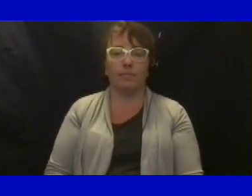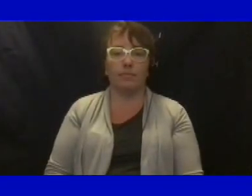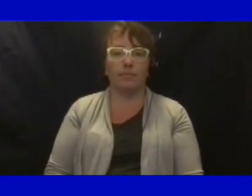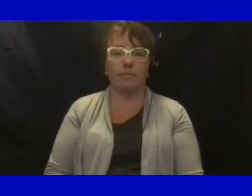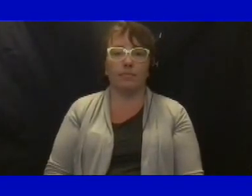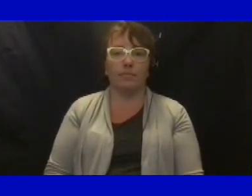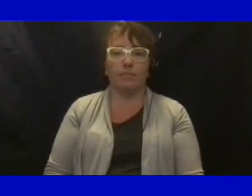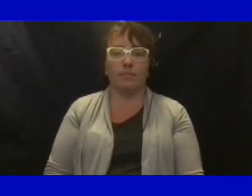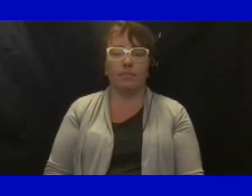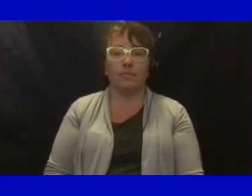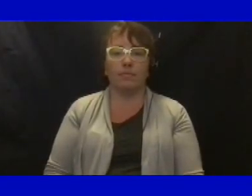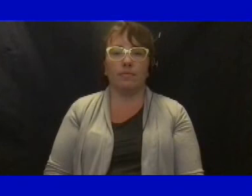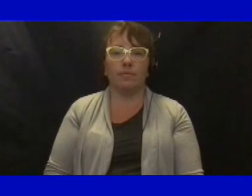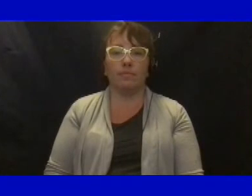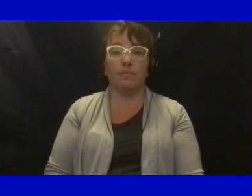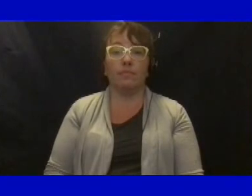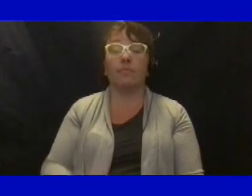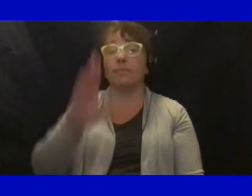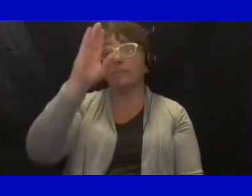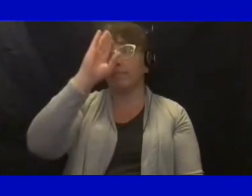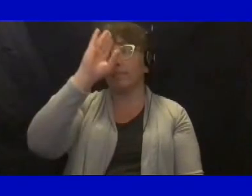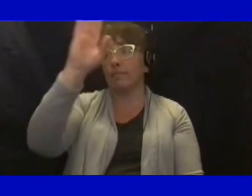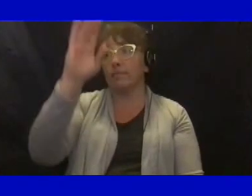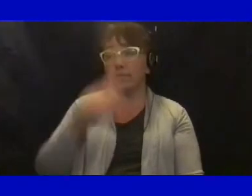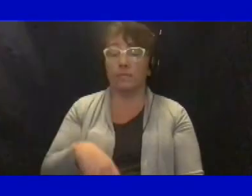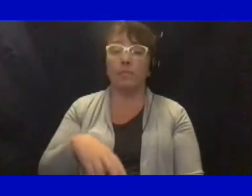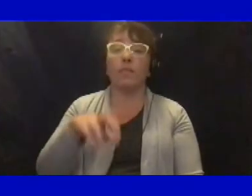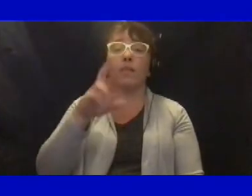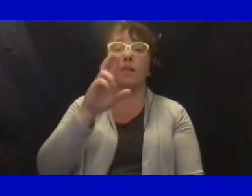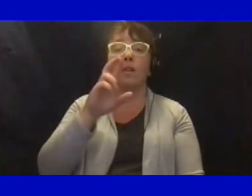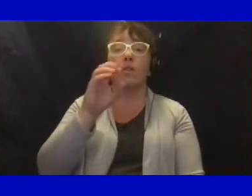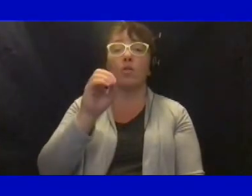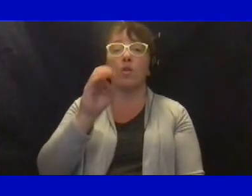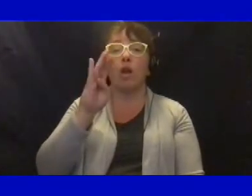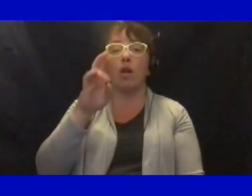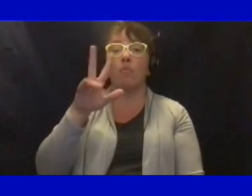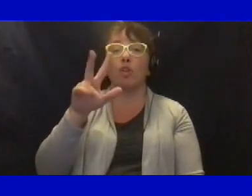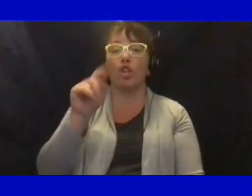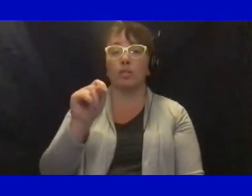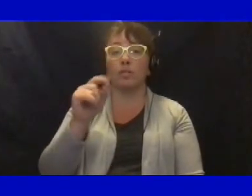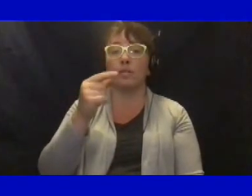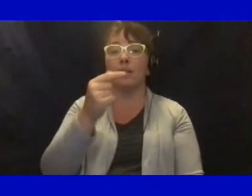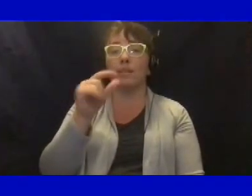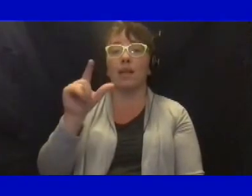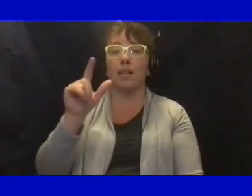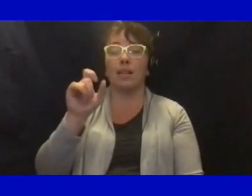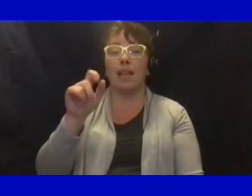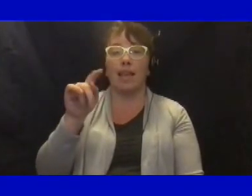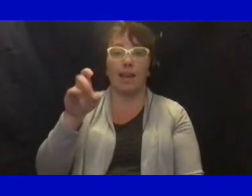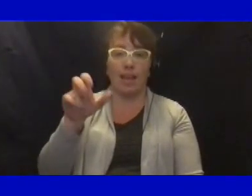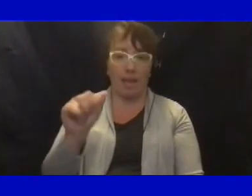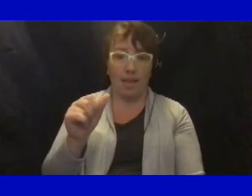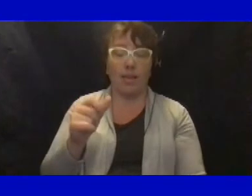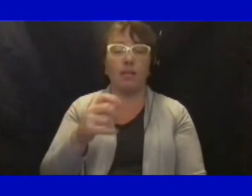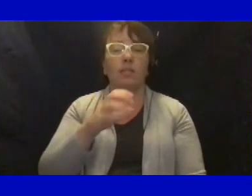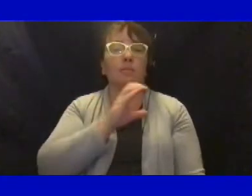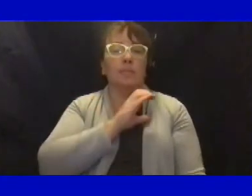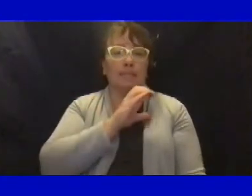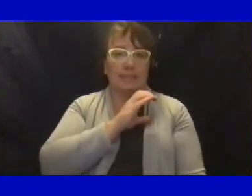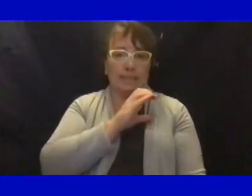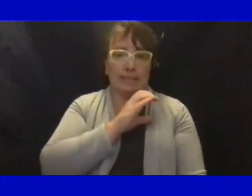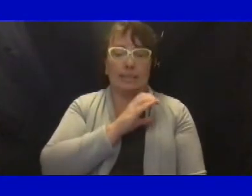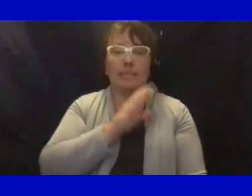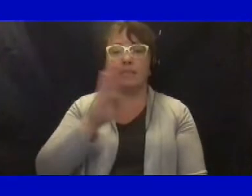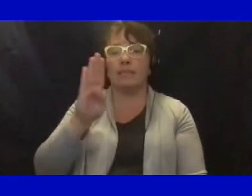Good evening. My name is Robert Galetta. I'm a lieutenant with the Beaumont Police Department, and I'd like to start by thanking our community partners here tonight for providing this